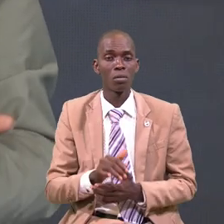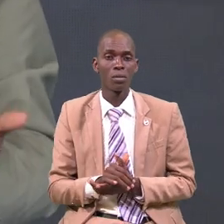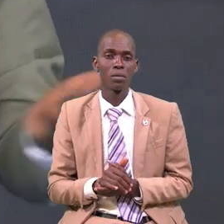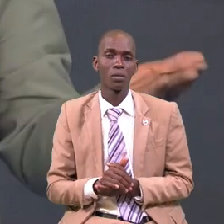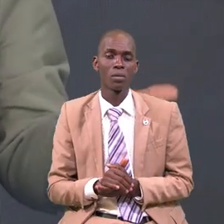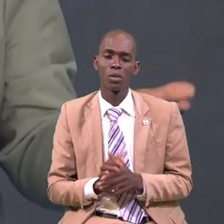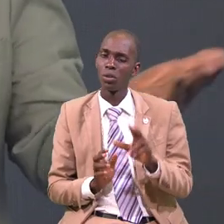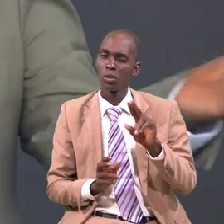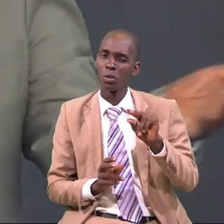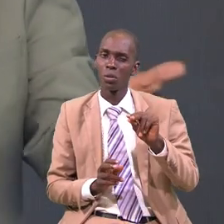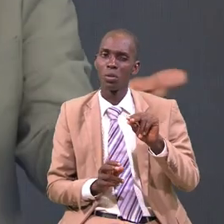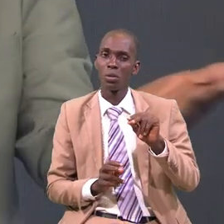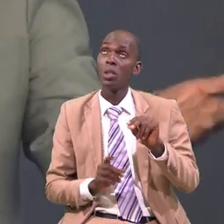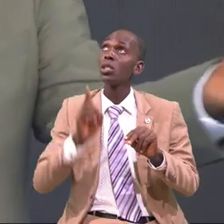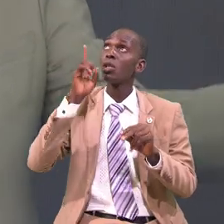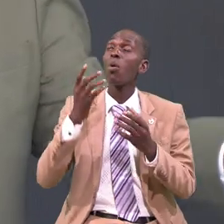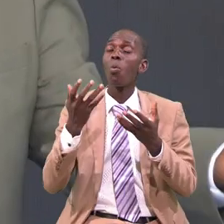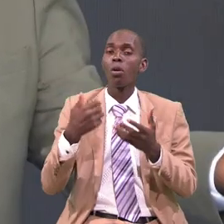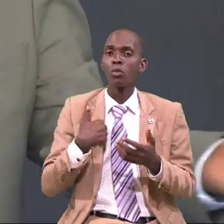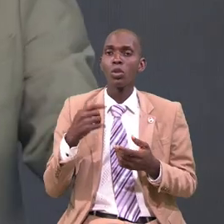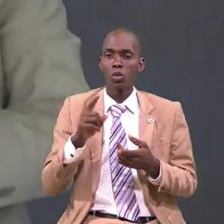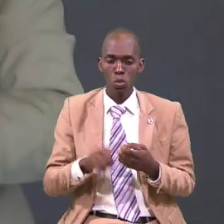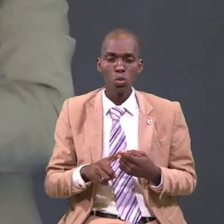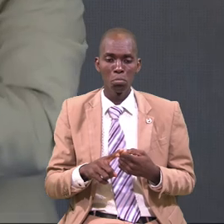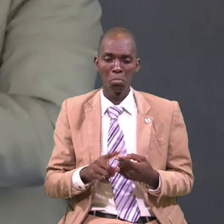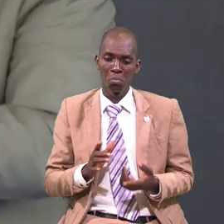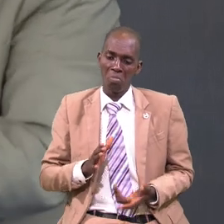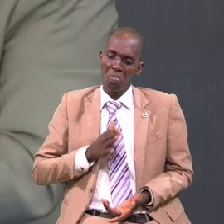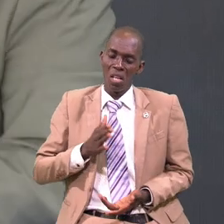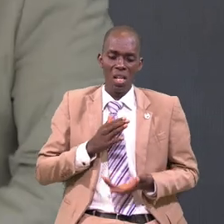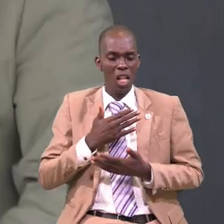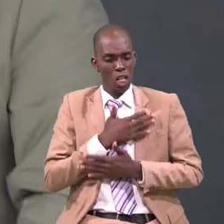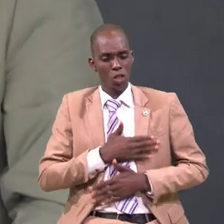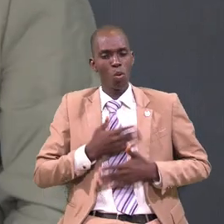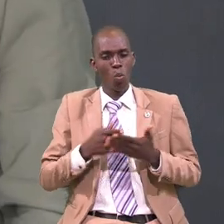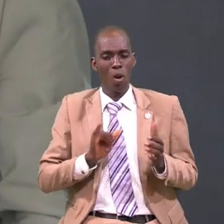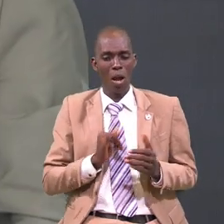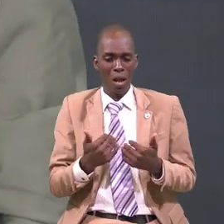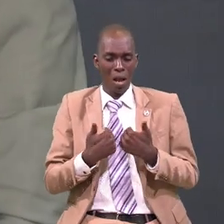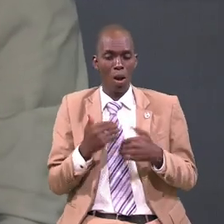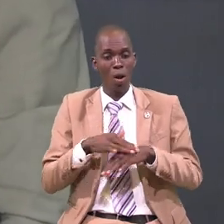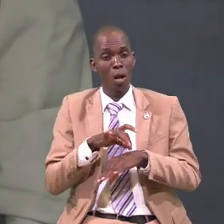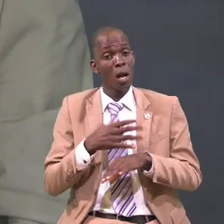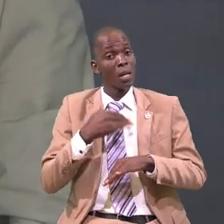No, he wants me to moderately enjoy what I have on earth and at the last to get to